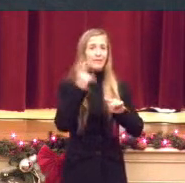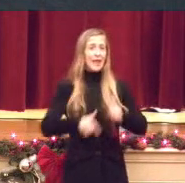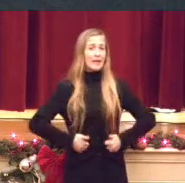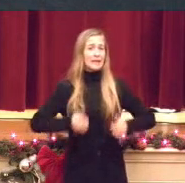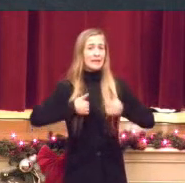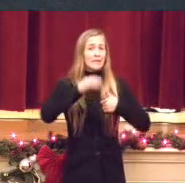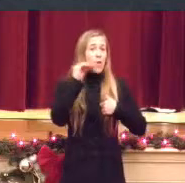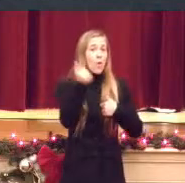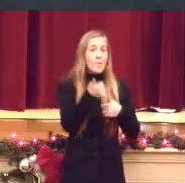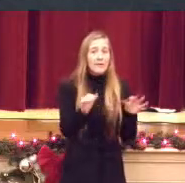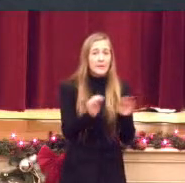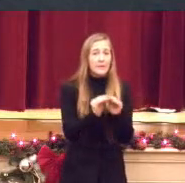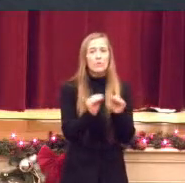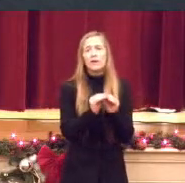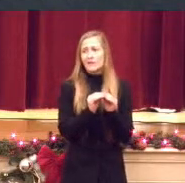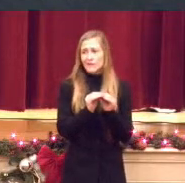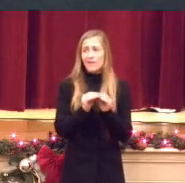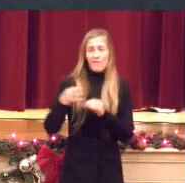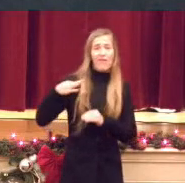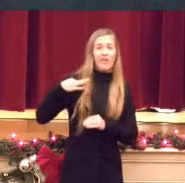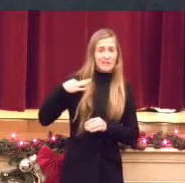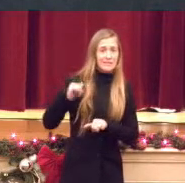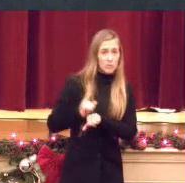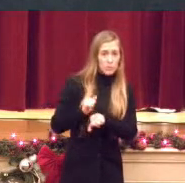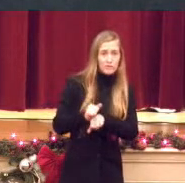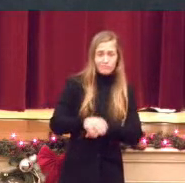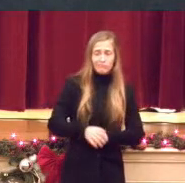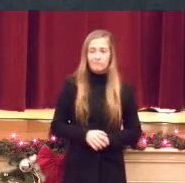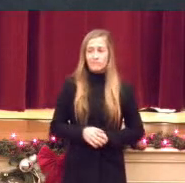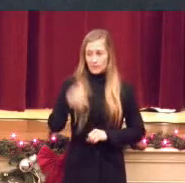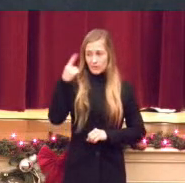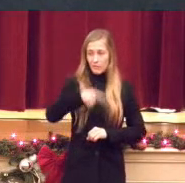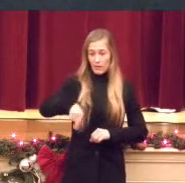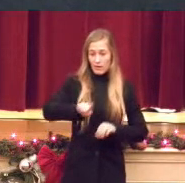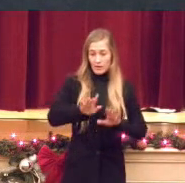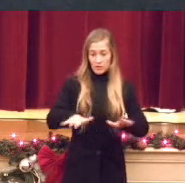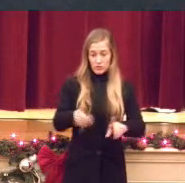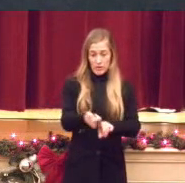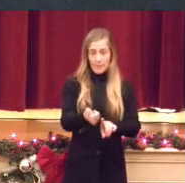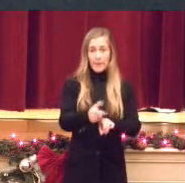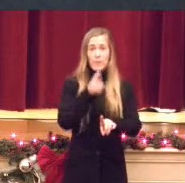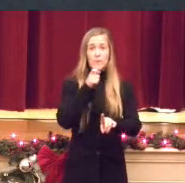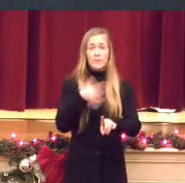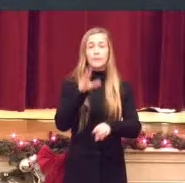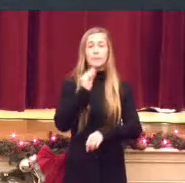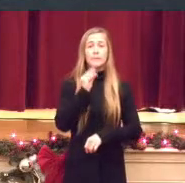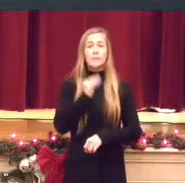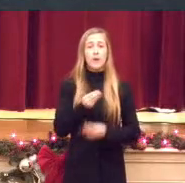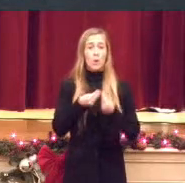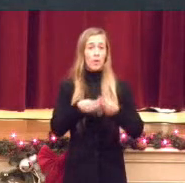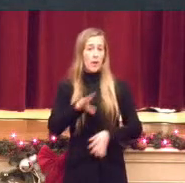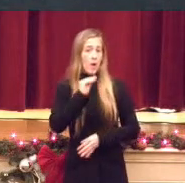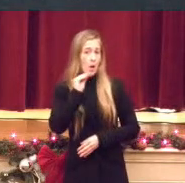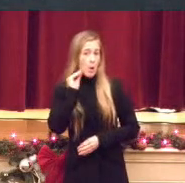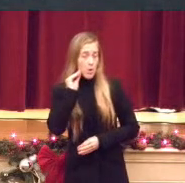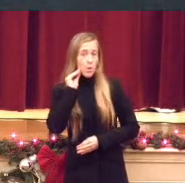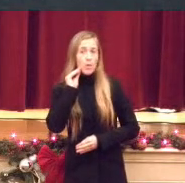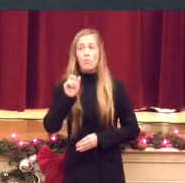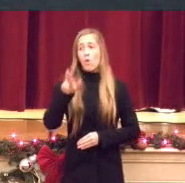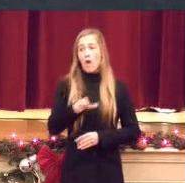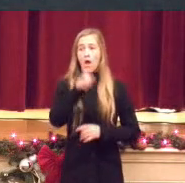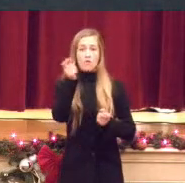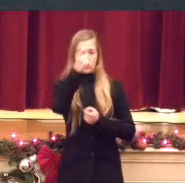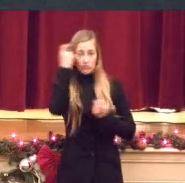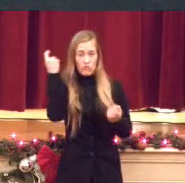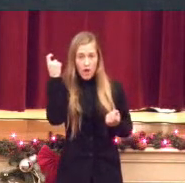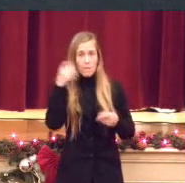of the goodness of their heart. The reality is, in order for those children themselves who are experiencing some kind of homelessness or some kind of trauma